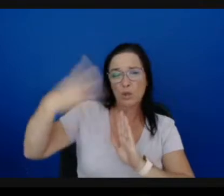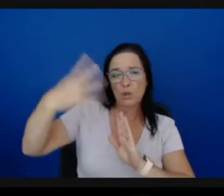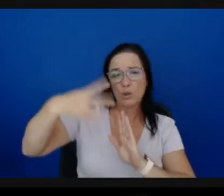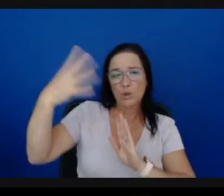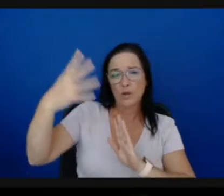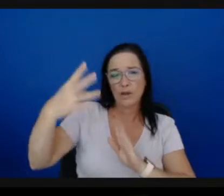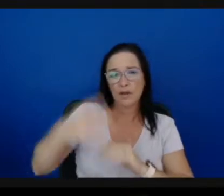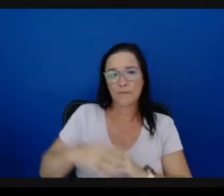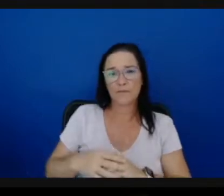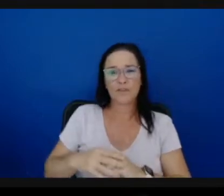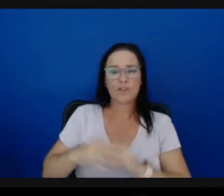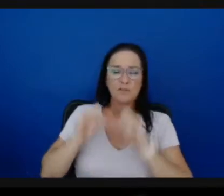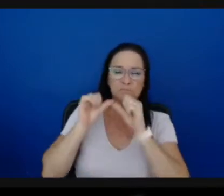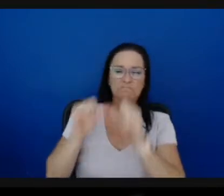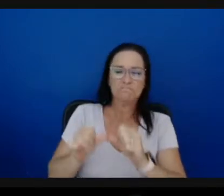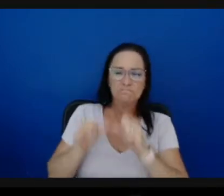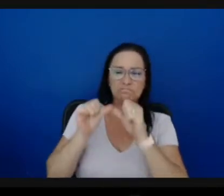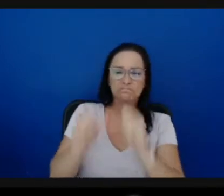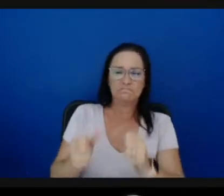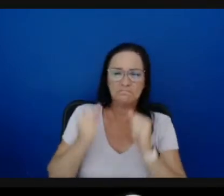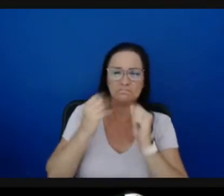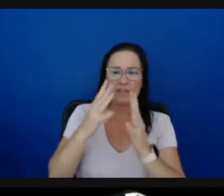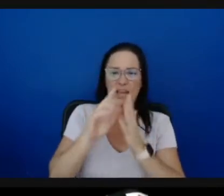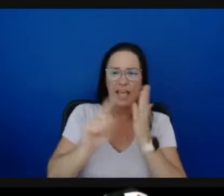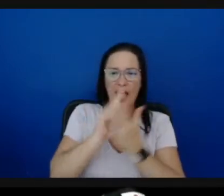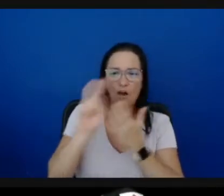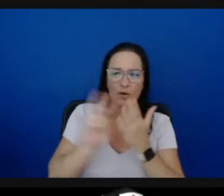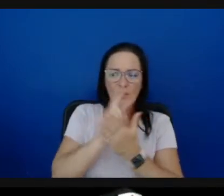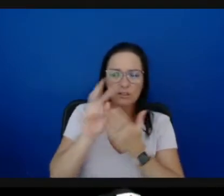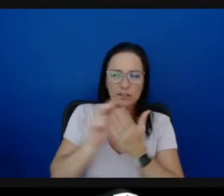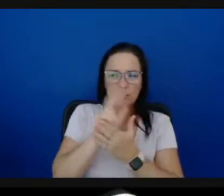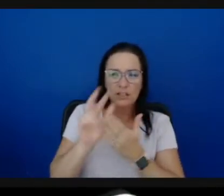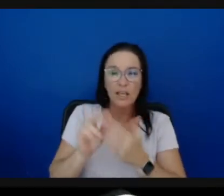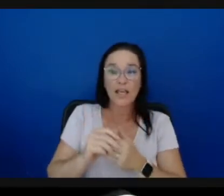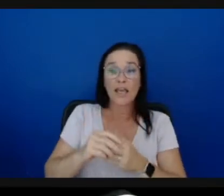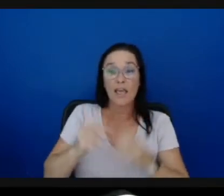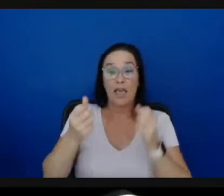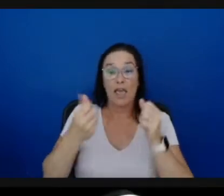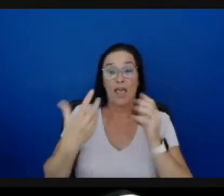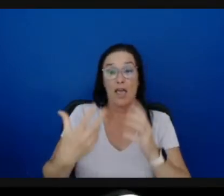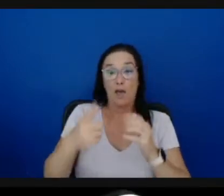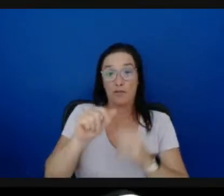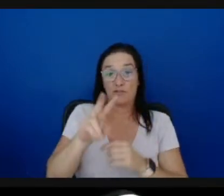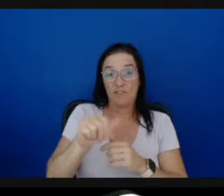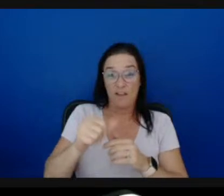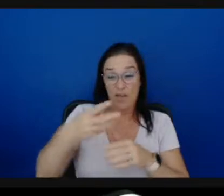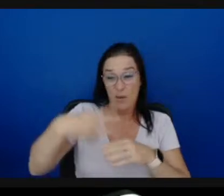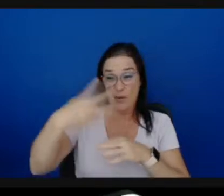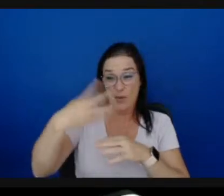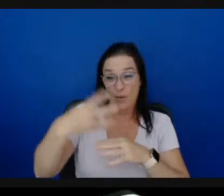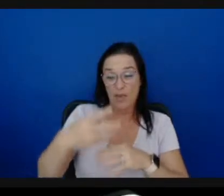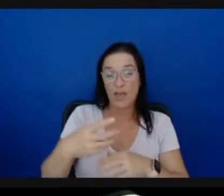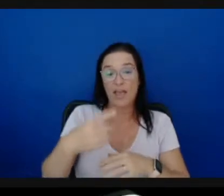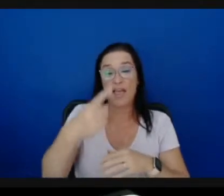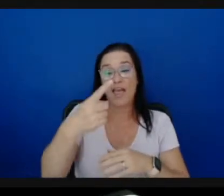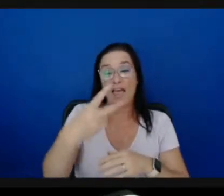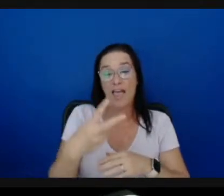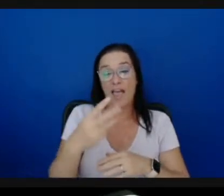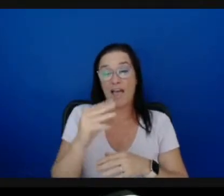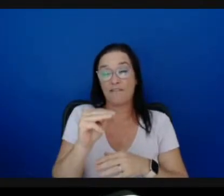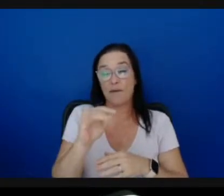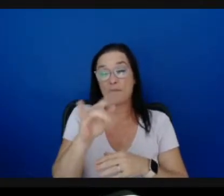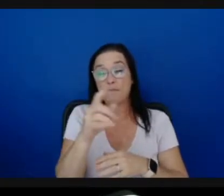after hour. During this period, the rate of lava extrusion was about 500,000 cubic yards per